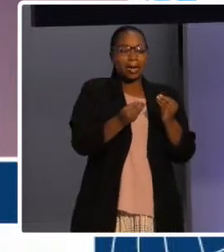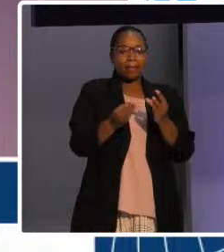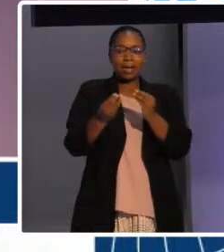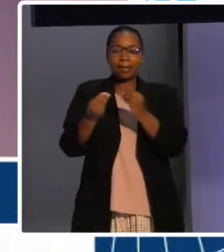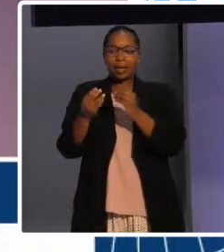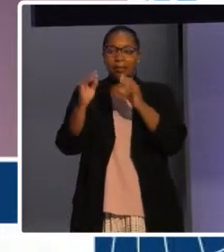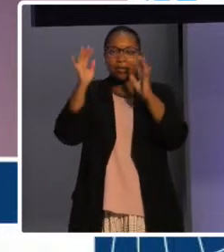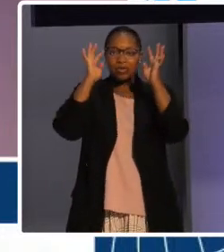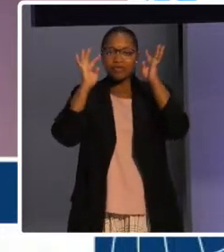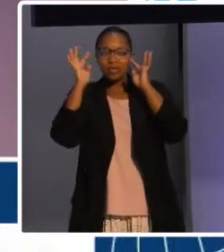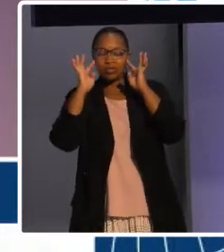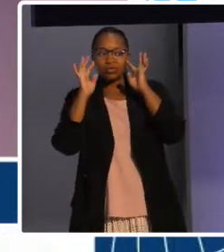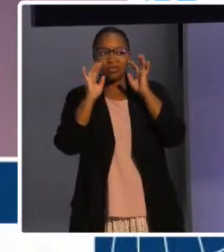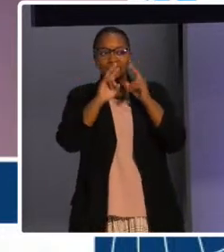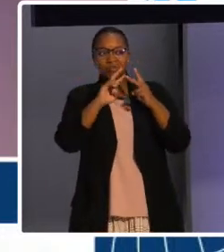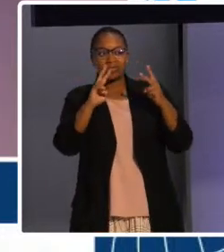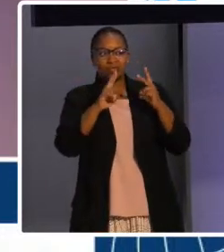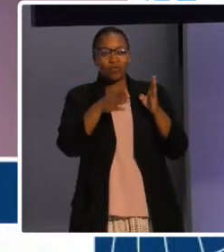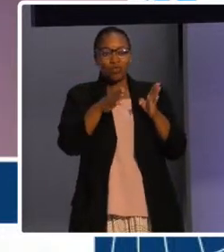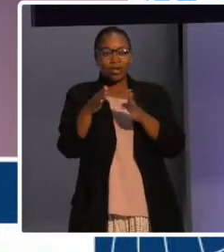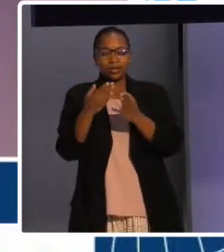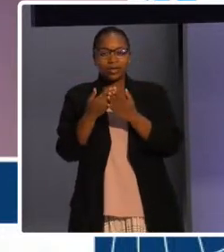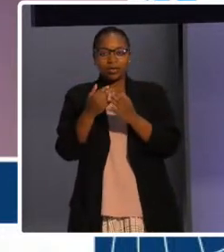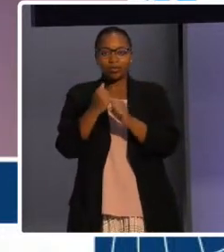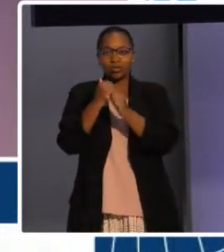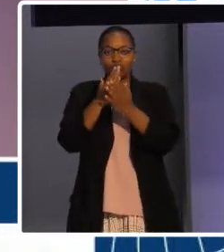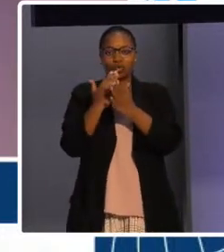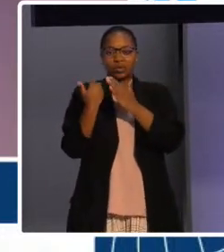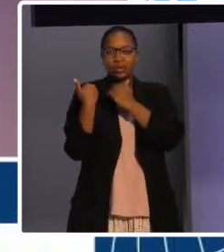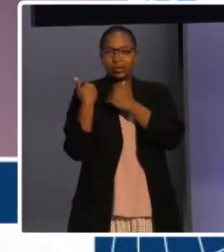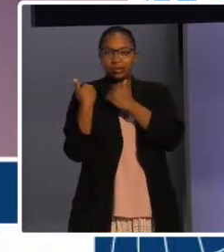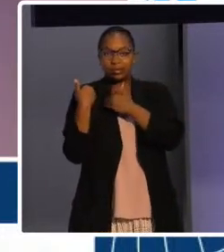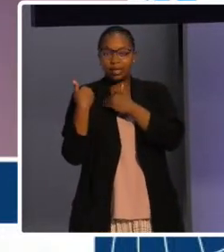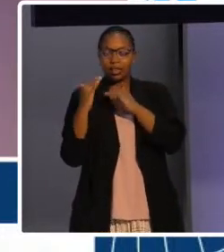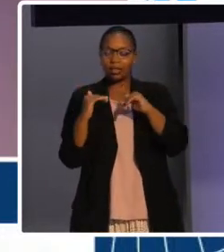standards. And number three, to